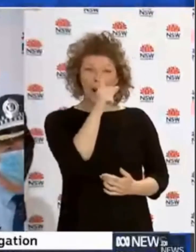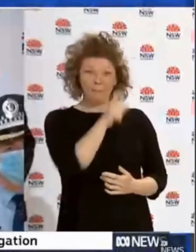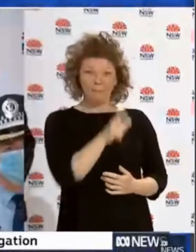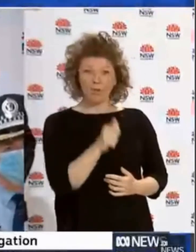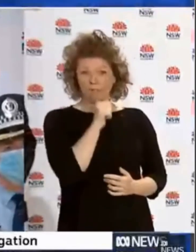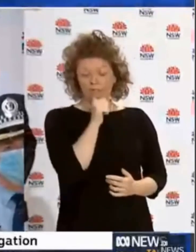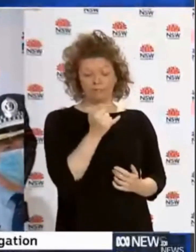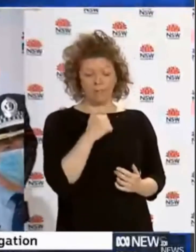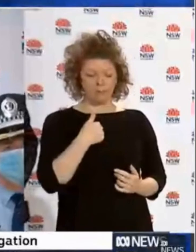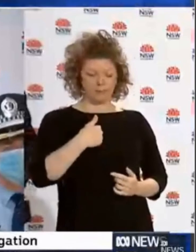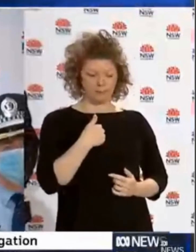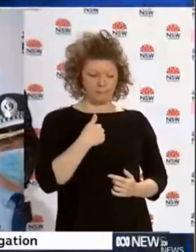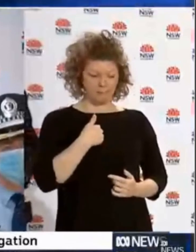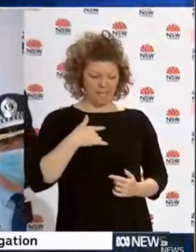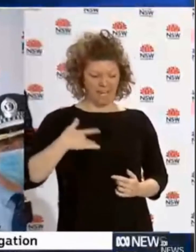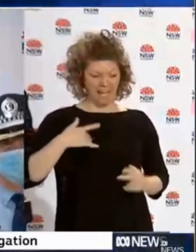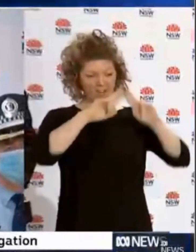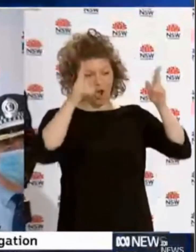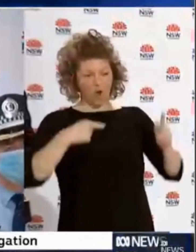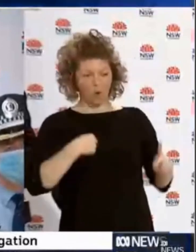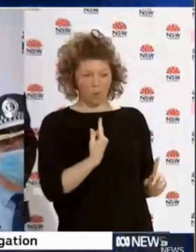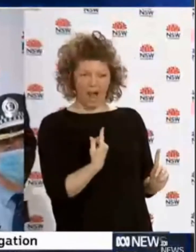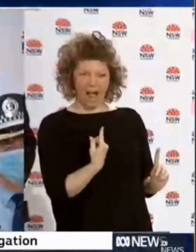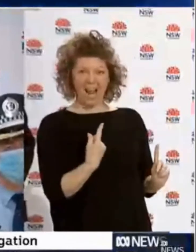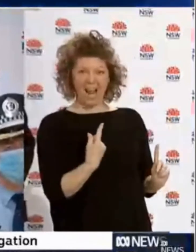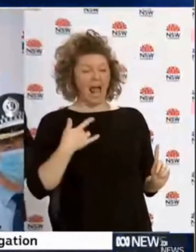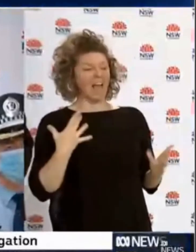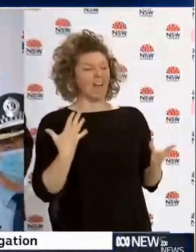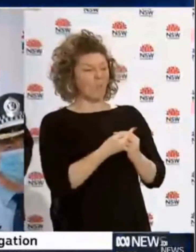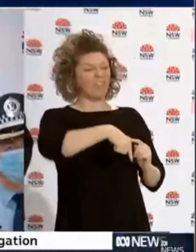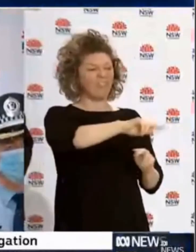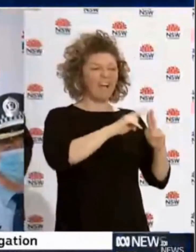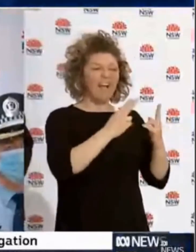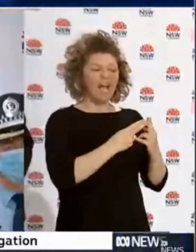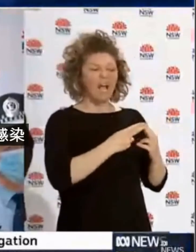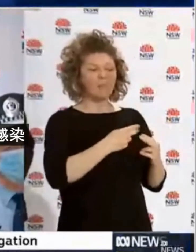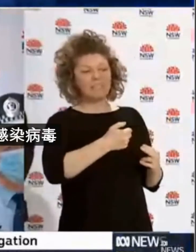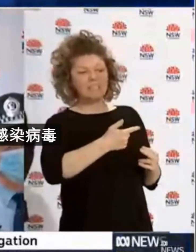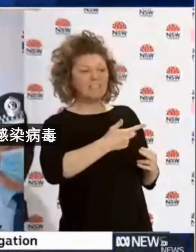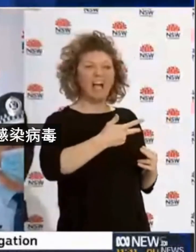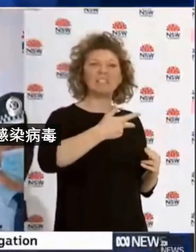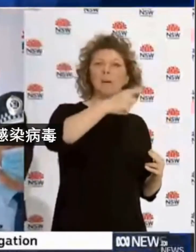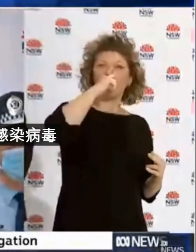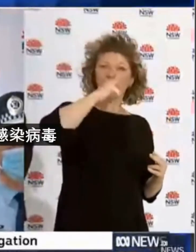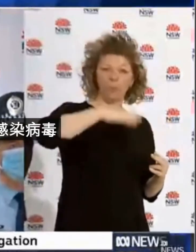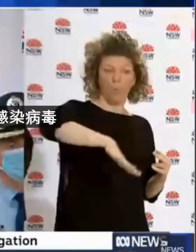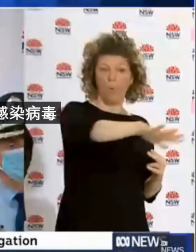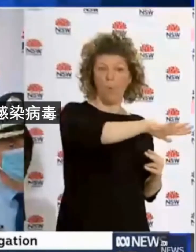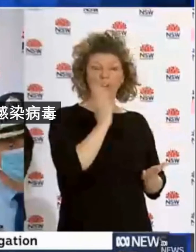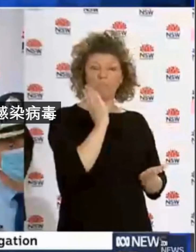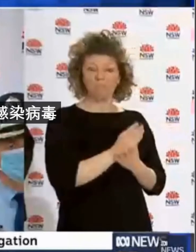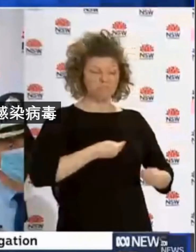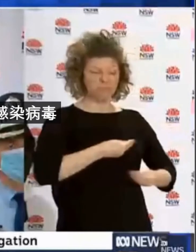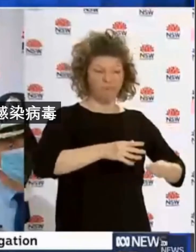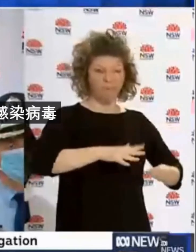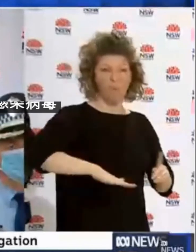and you have another perhaps 6 or maybe even 10, in some cases more people in a household, all of them are likely to get the virus. Why is